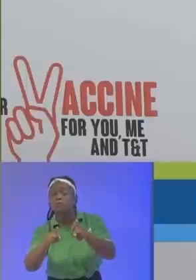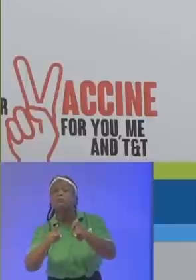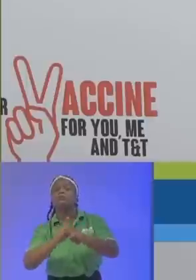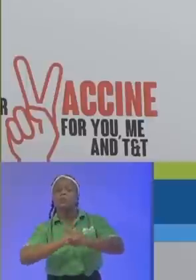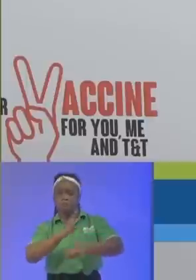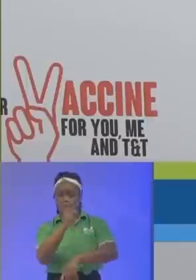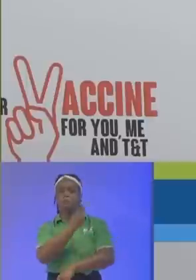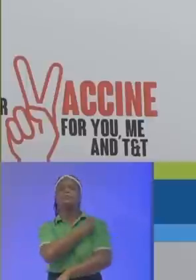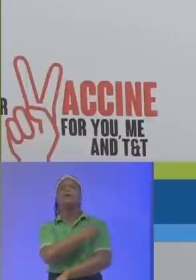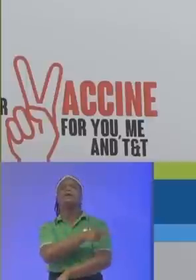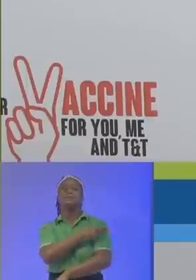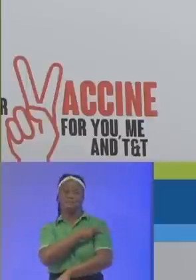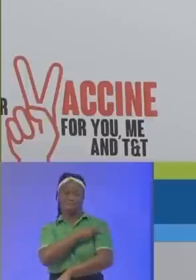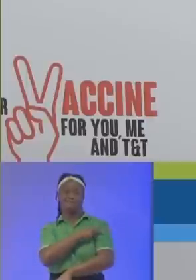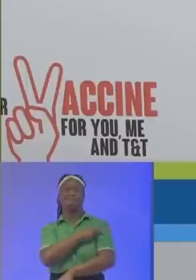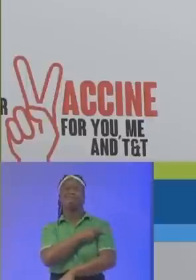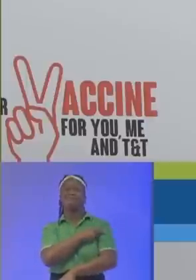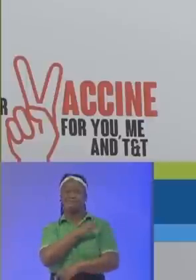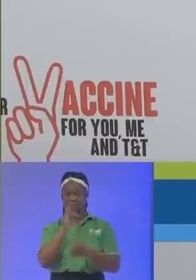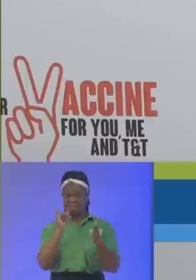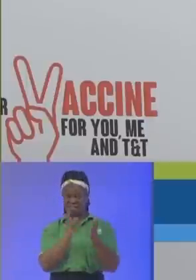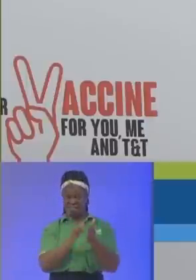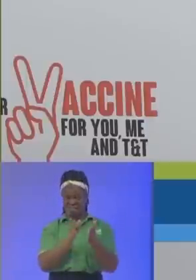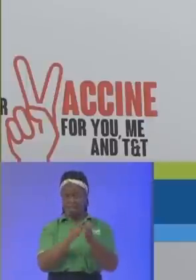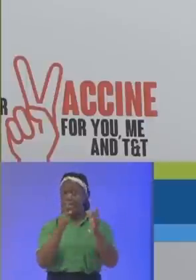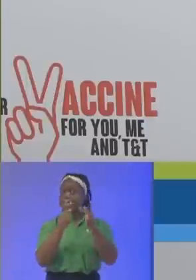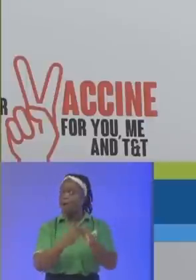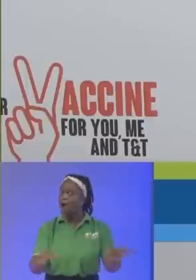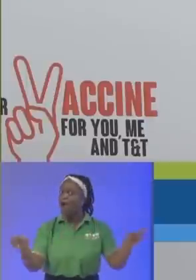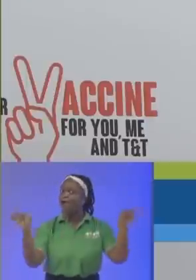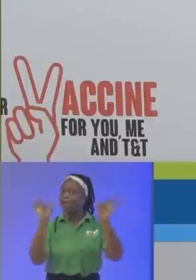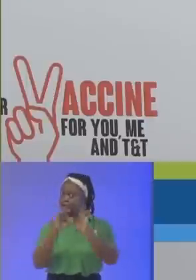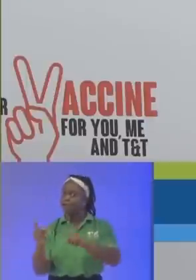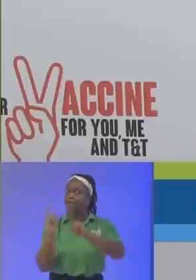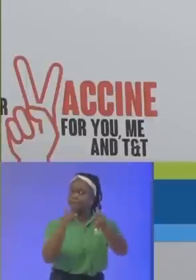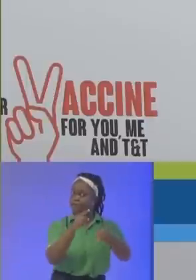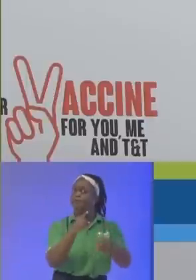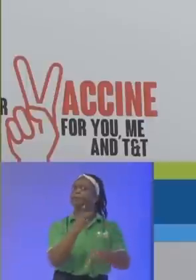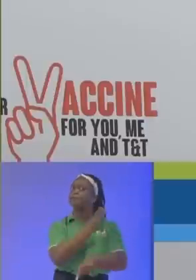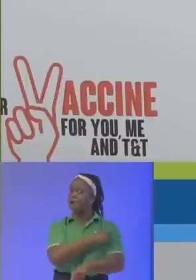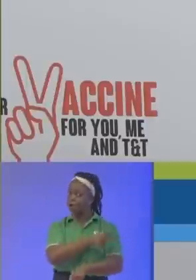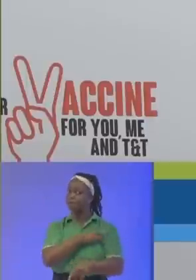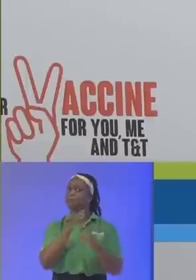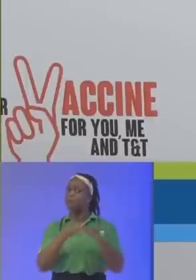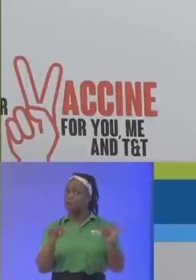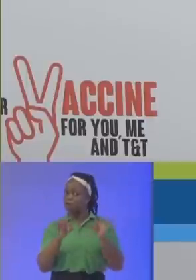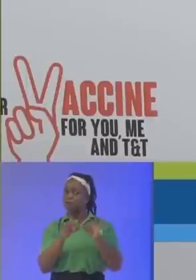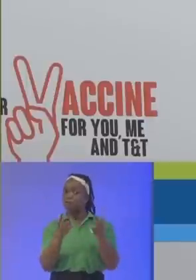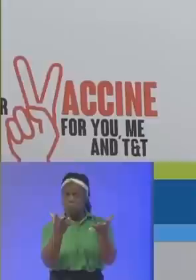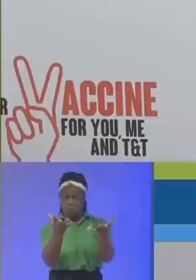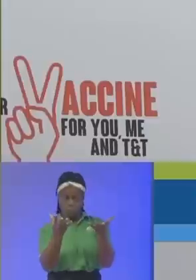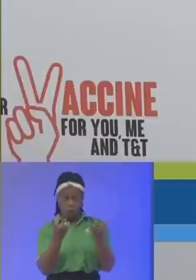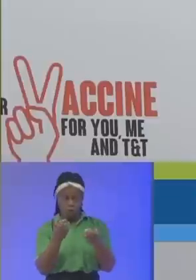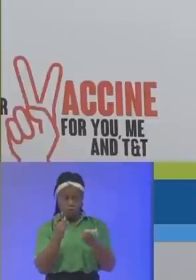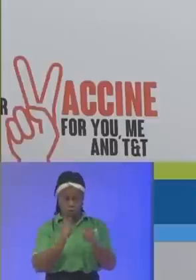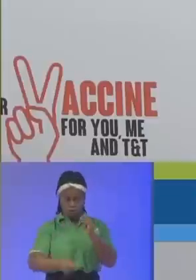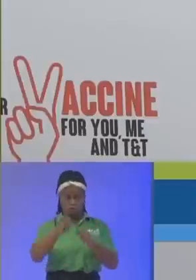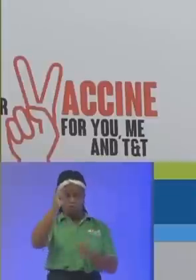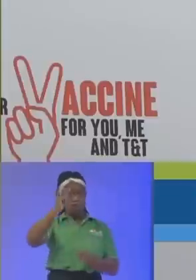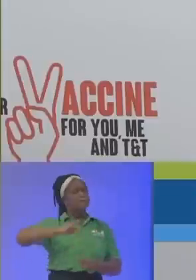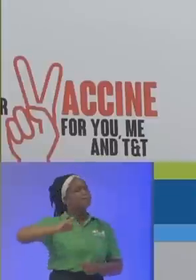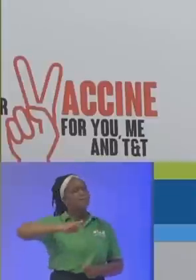However, given the need for Trinidad and Tobago, as other countries, to return to a sense of normalcy, and given the fact that we